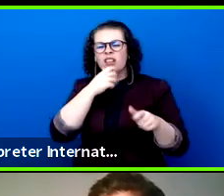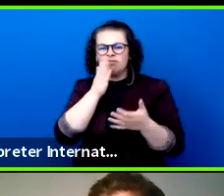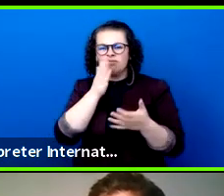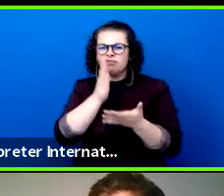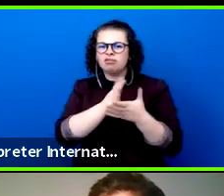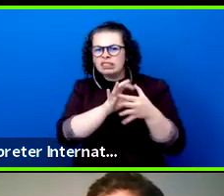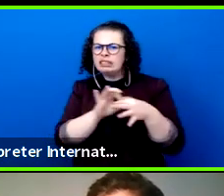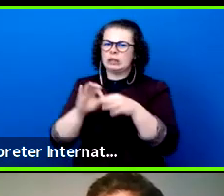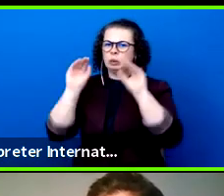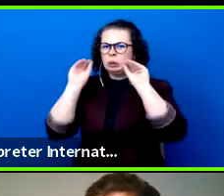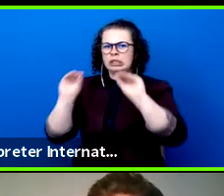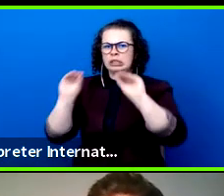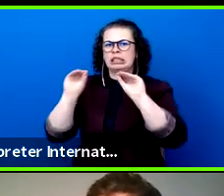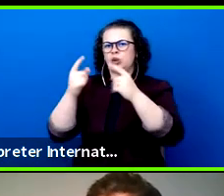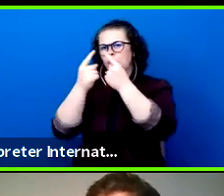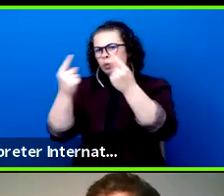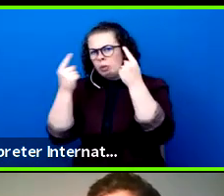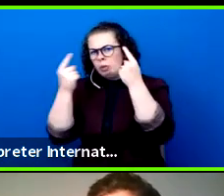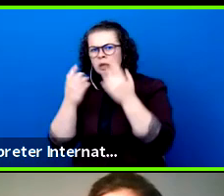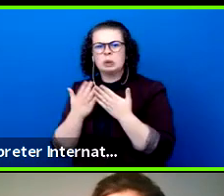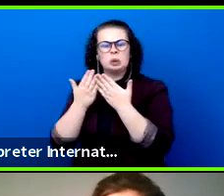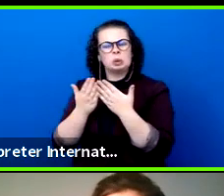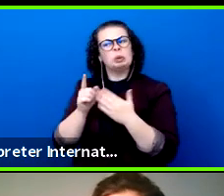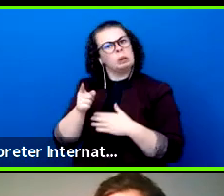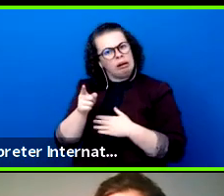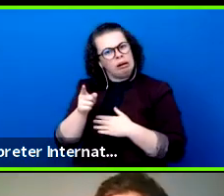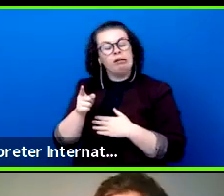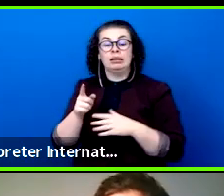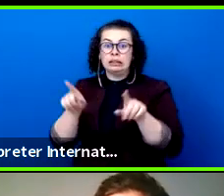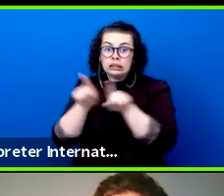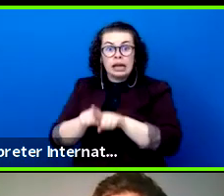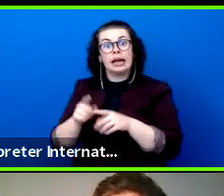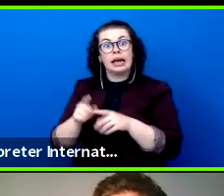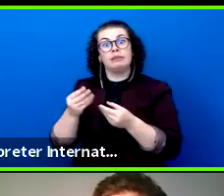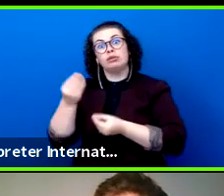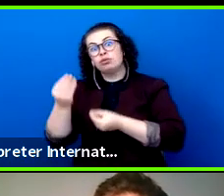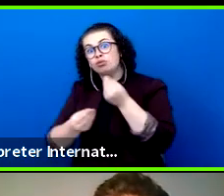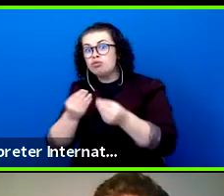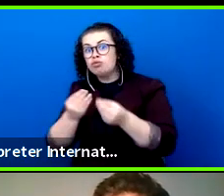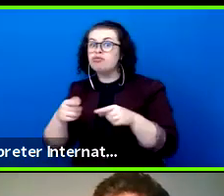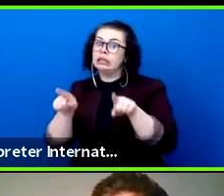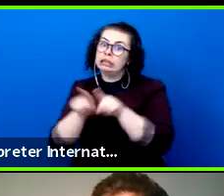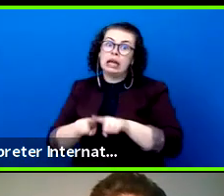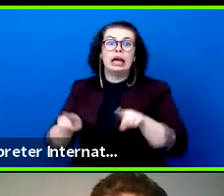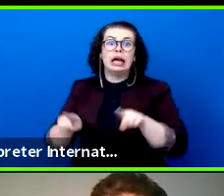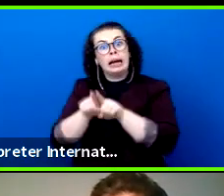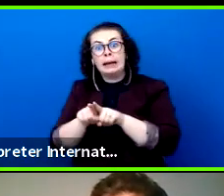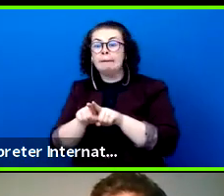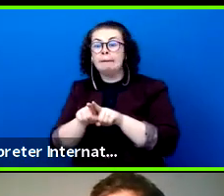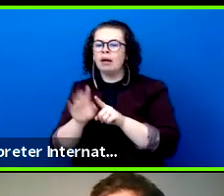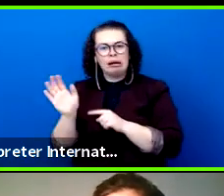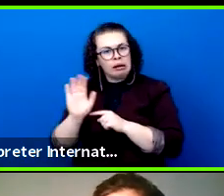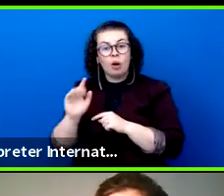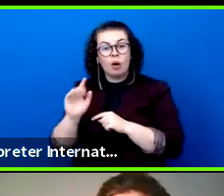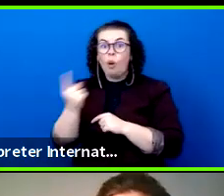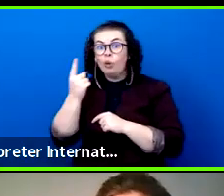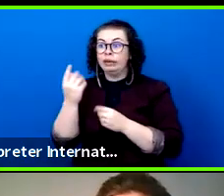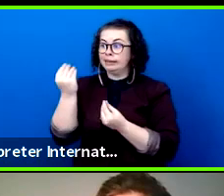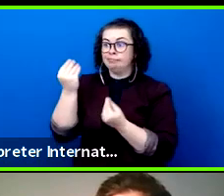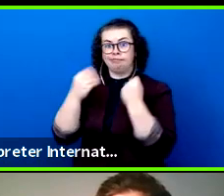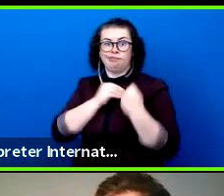school system start telling different stories and making access possible for all children coming from everywhere. And